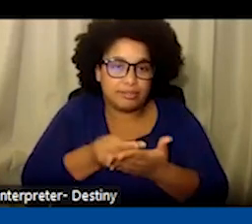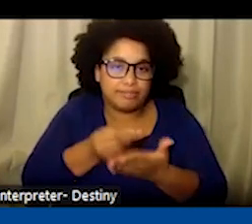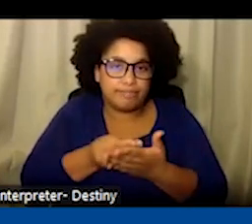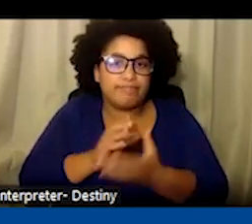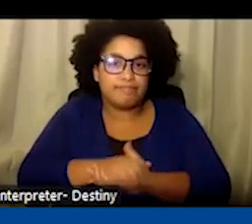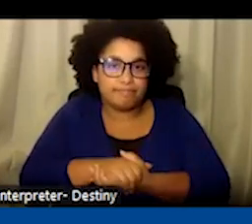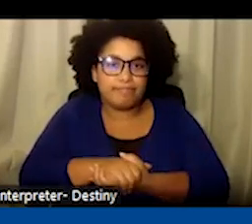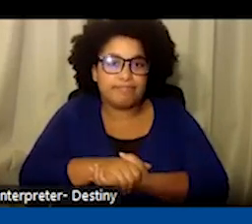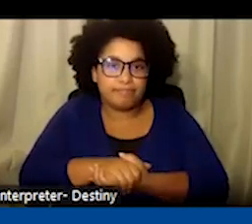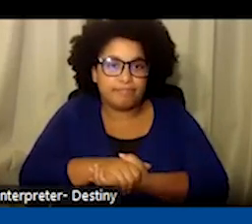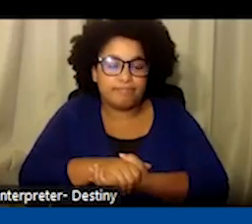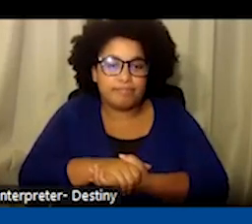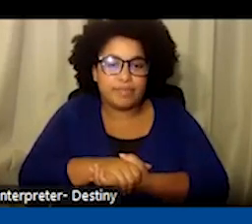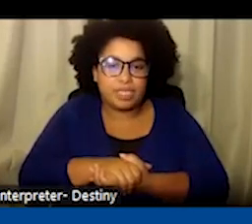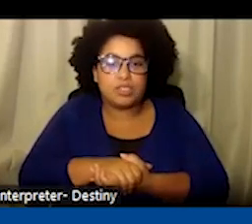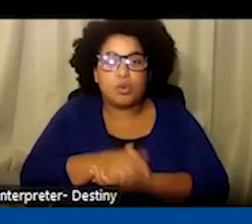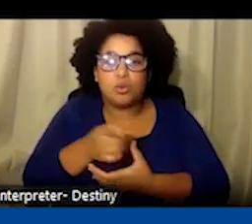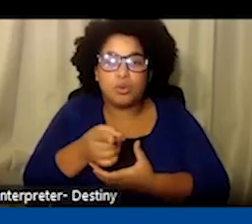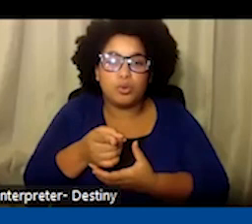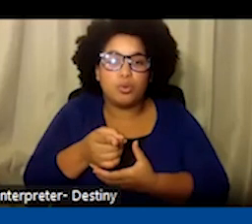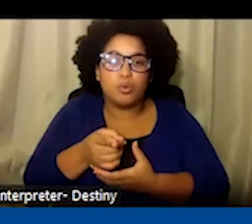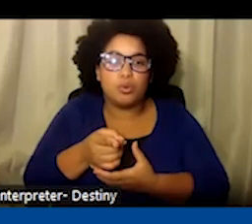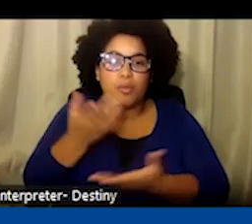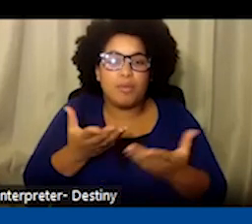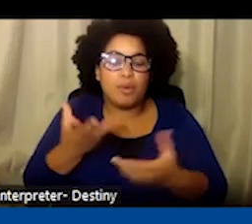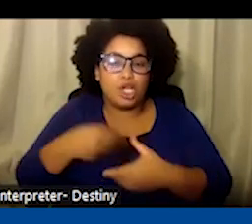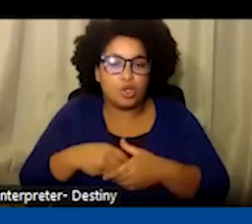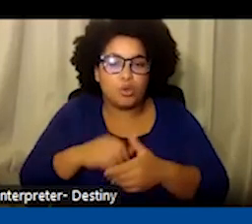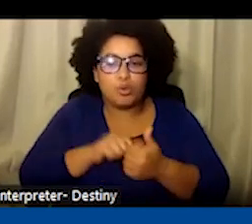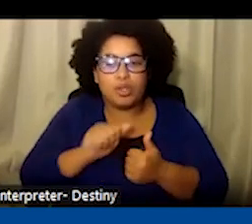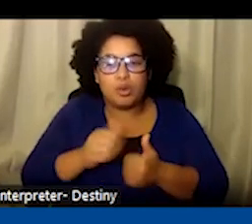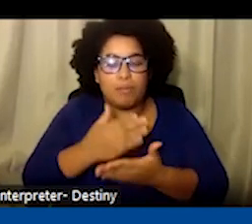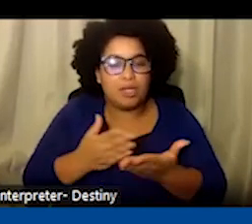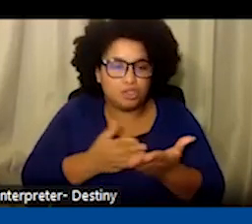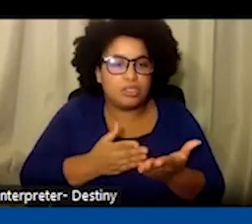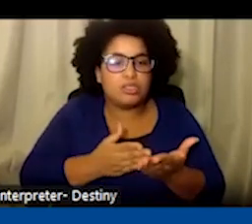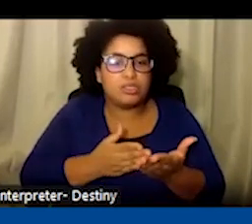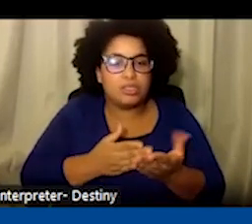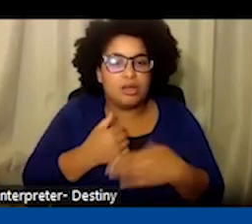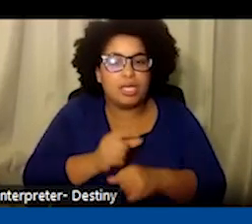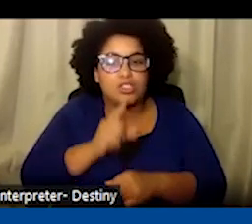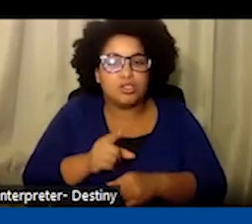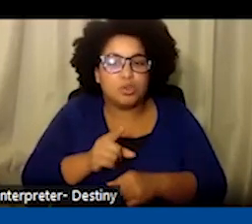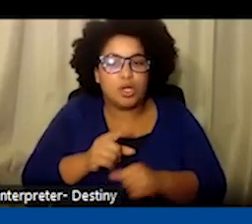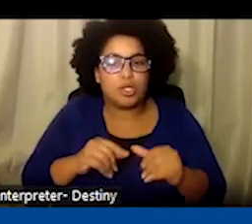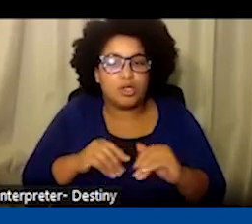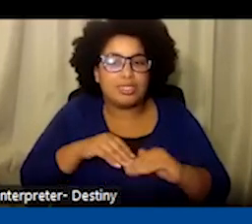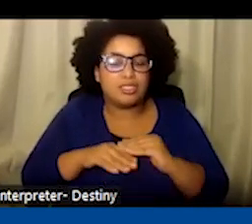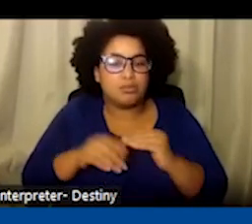it should be something that you might want to consider including in your budget when it comes to making sure that you're accessible for